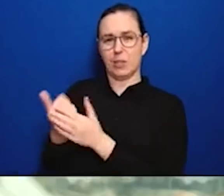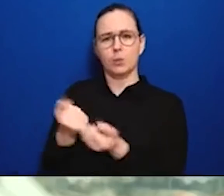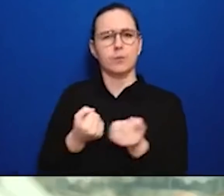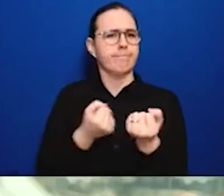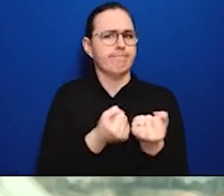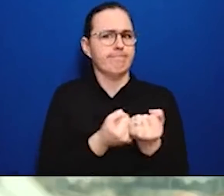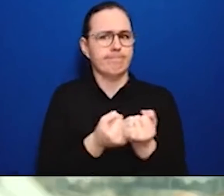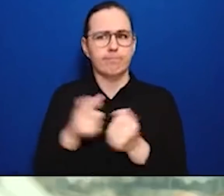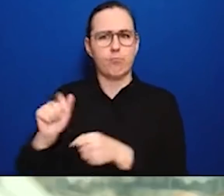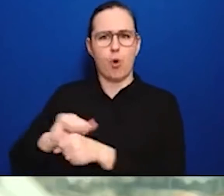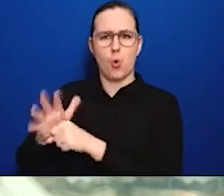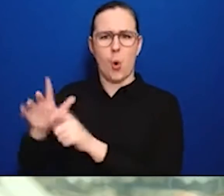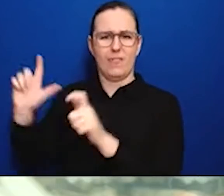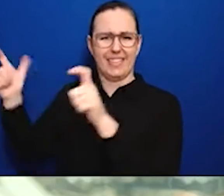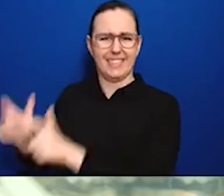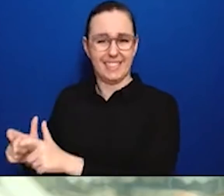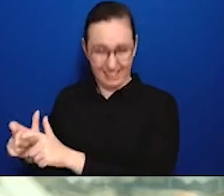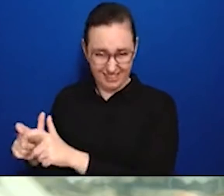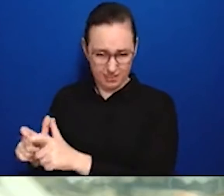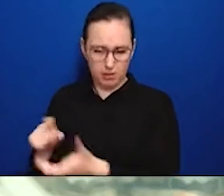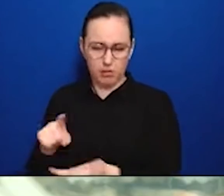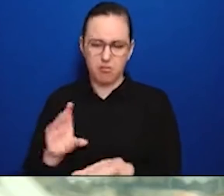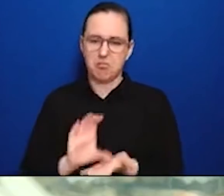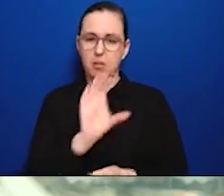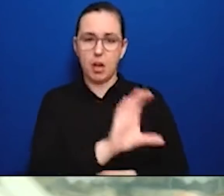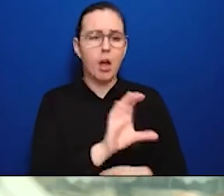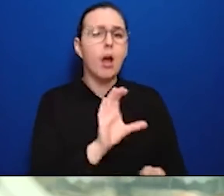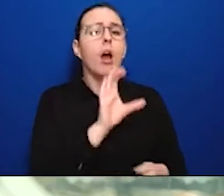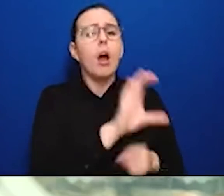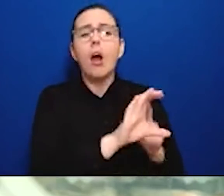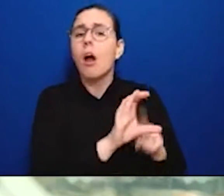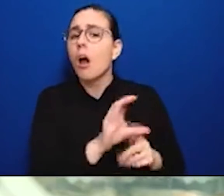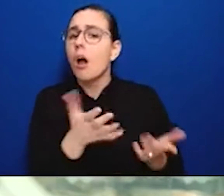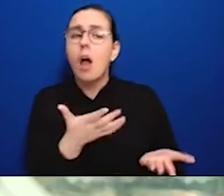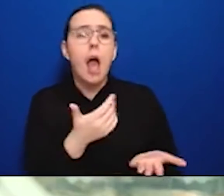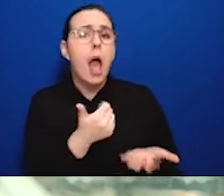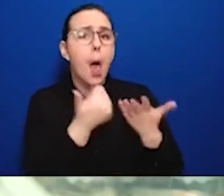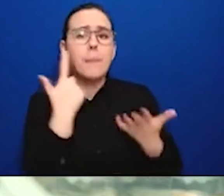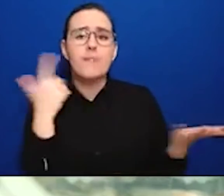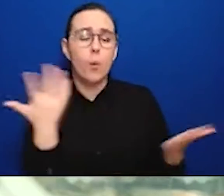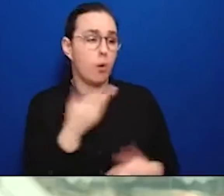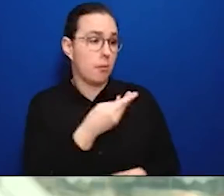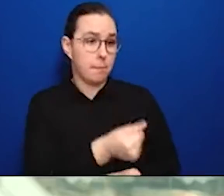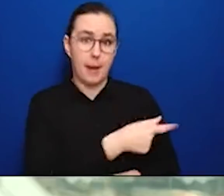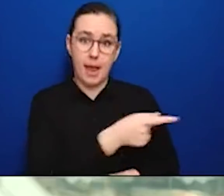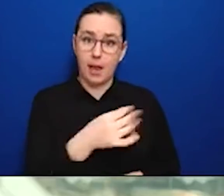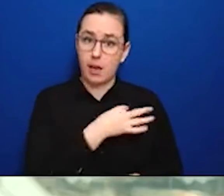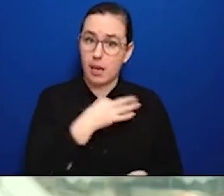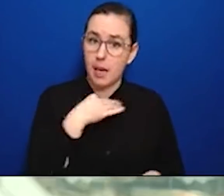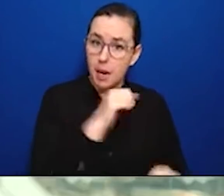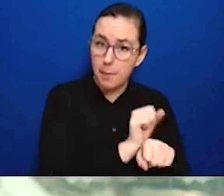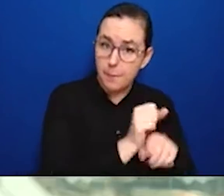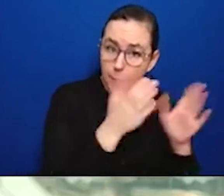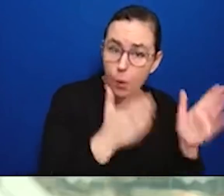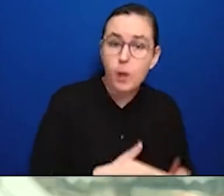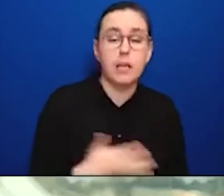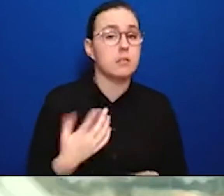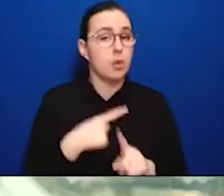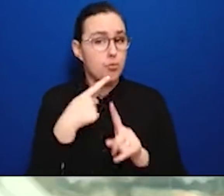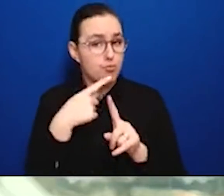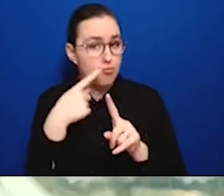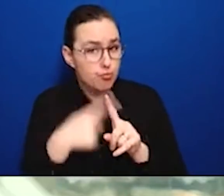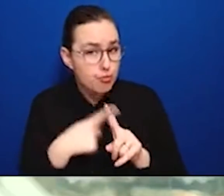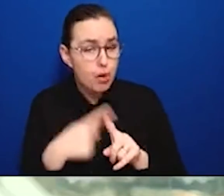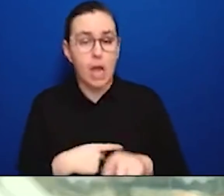employee wages, like paying rent, insurance, and maintenance and utilities. I wanted to share this news